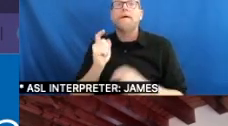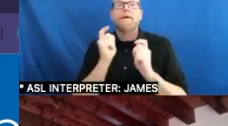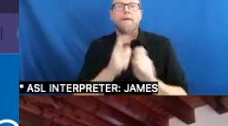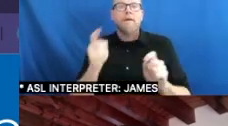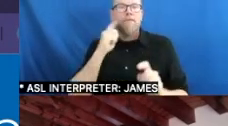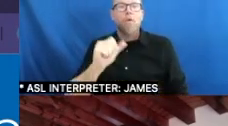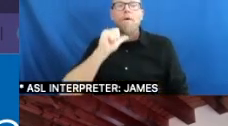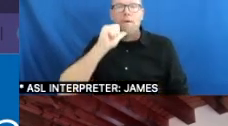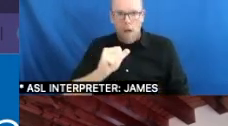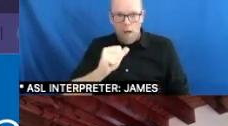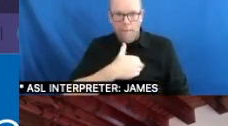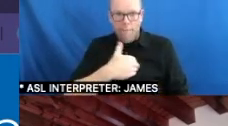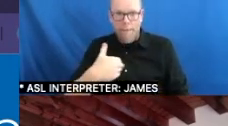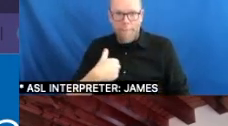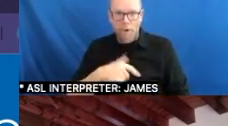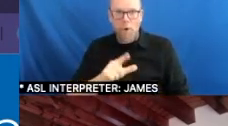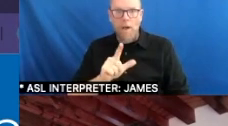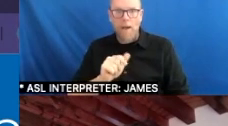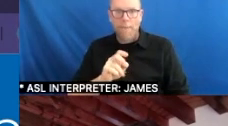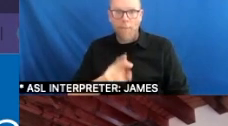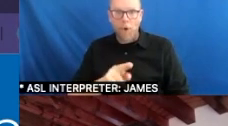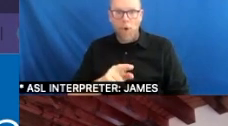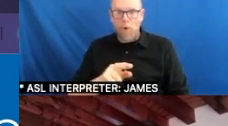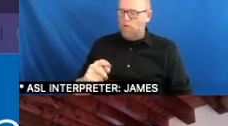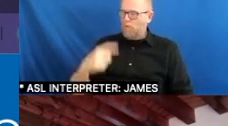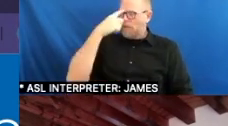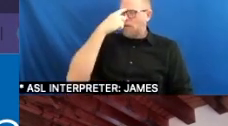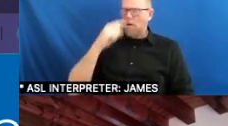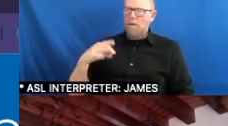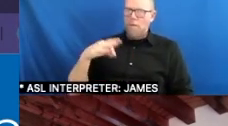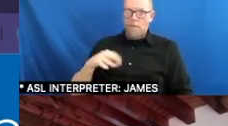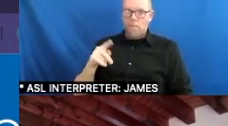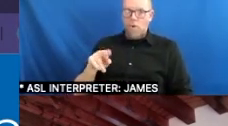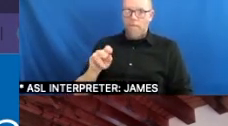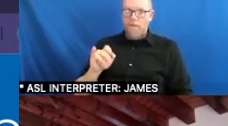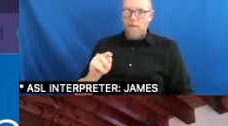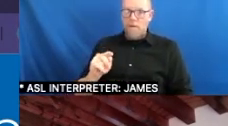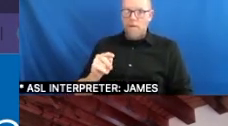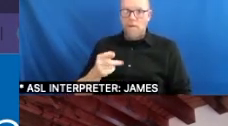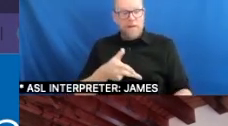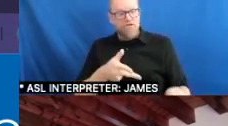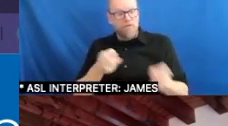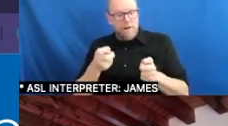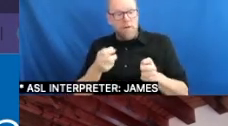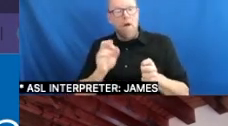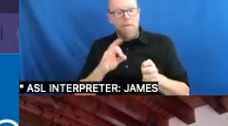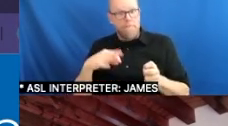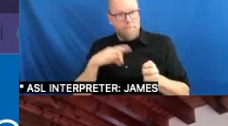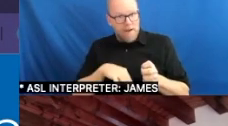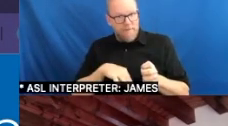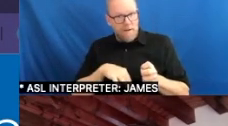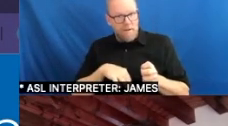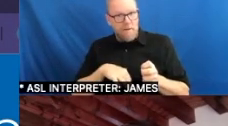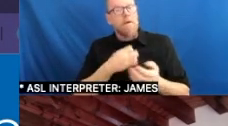labor. So another way we can think about profits is extraction of benefit, of